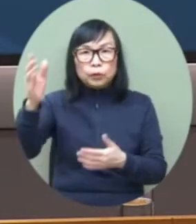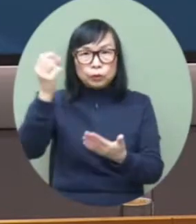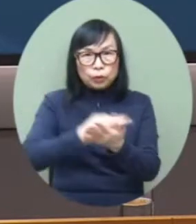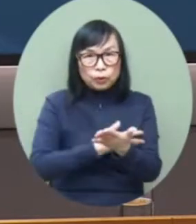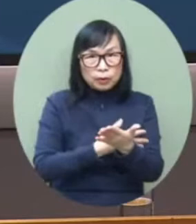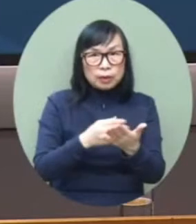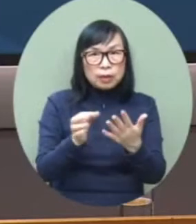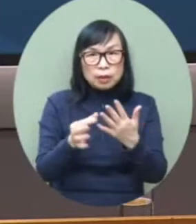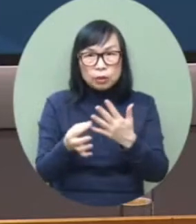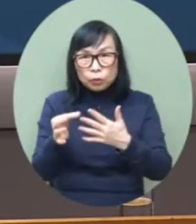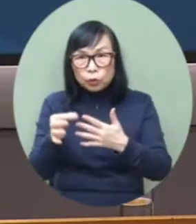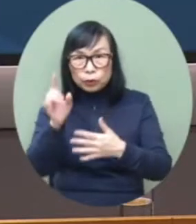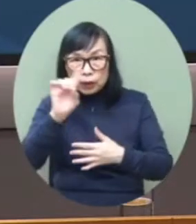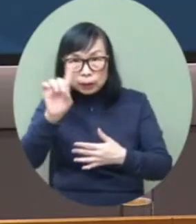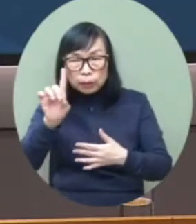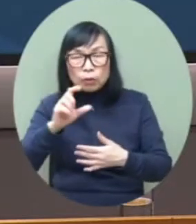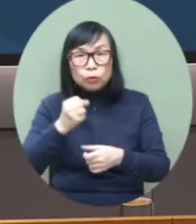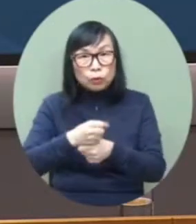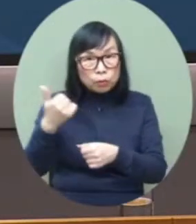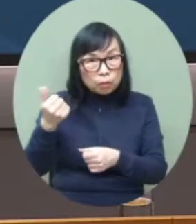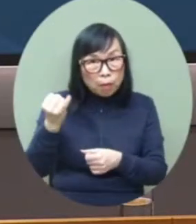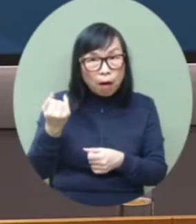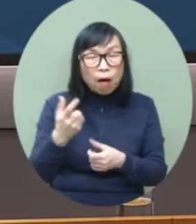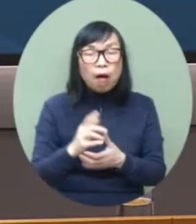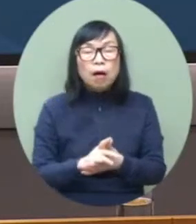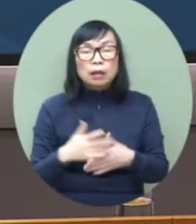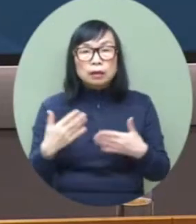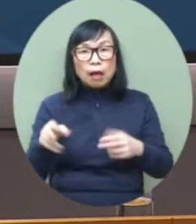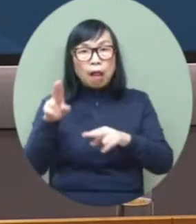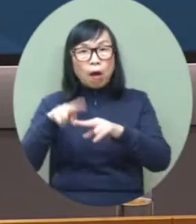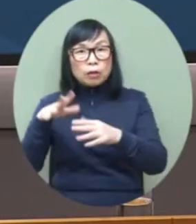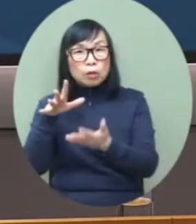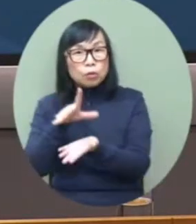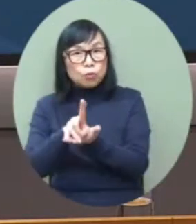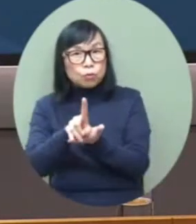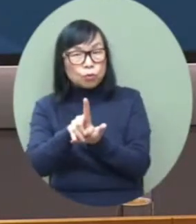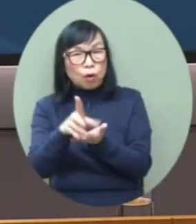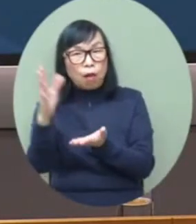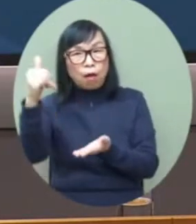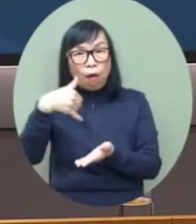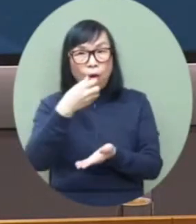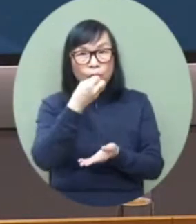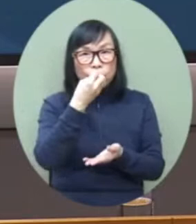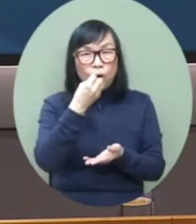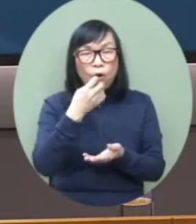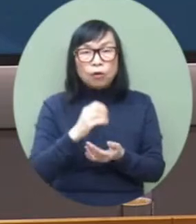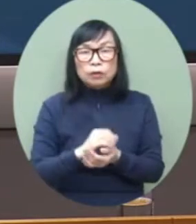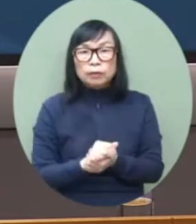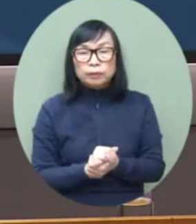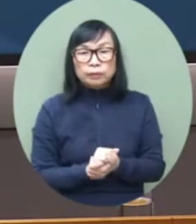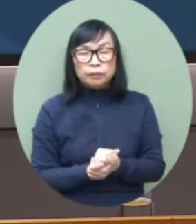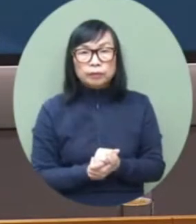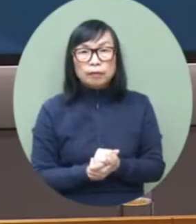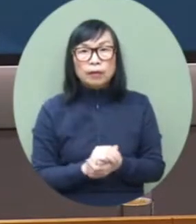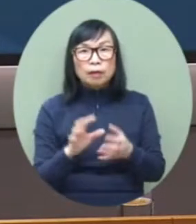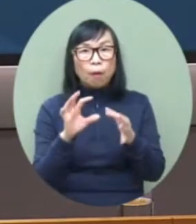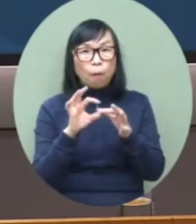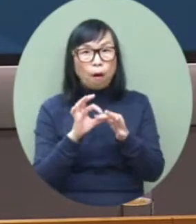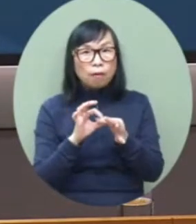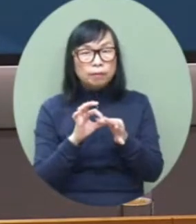aware of the progress of our different measures. The other question was about mainland experts coming to Hong Kong.